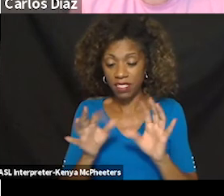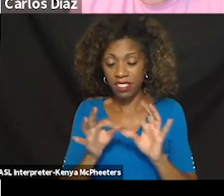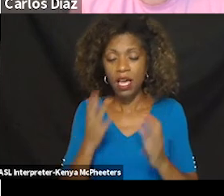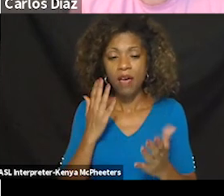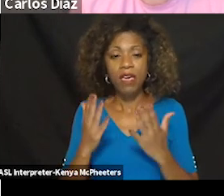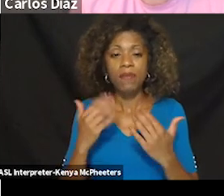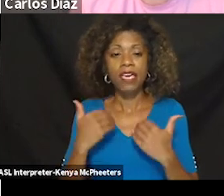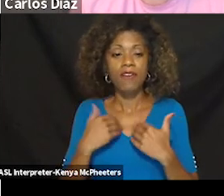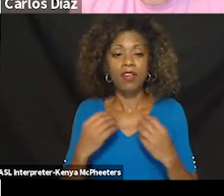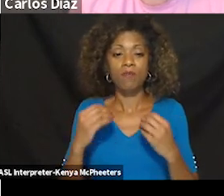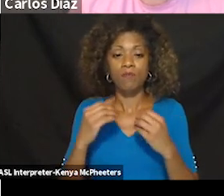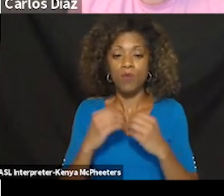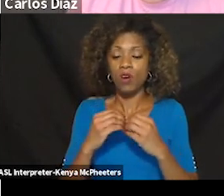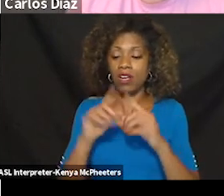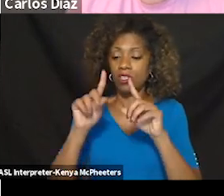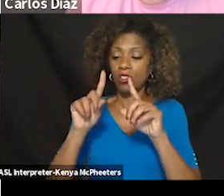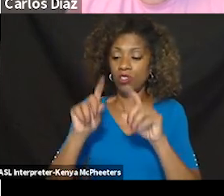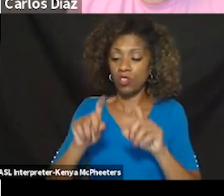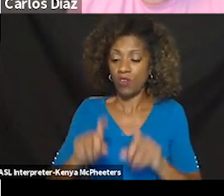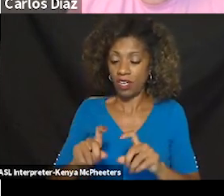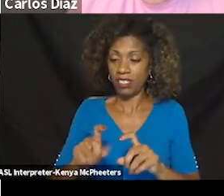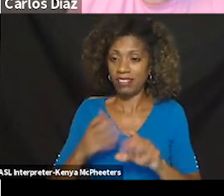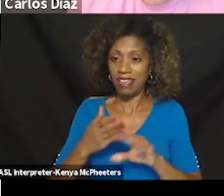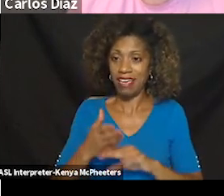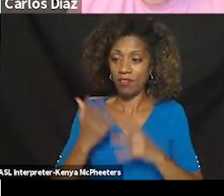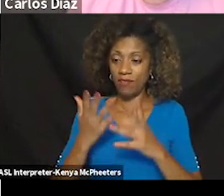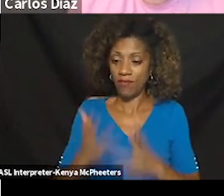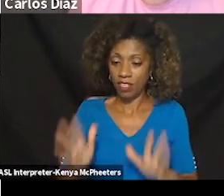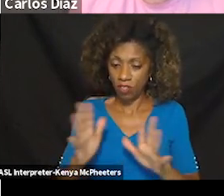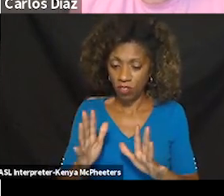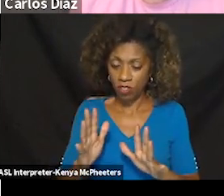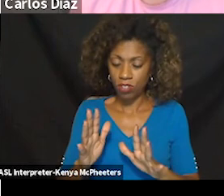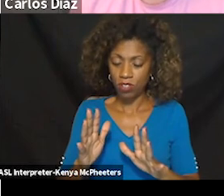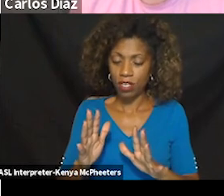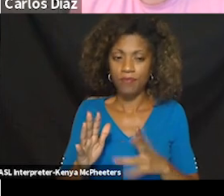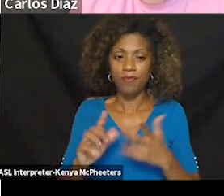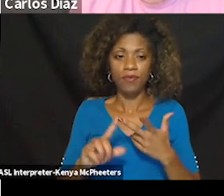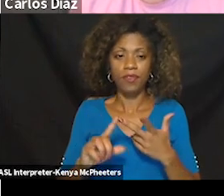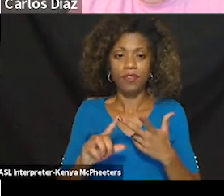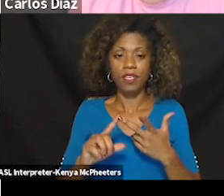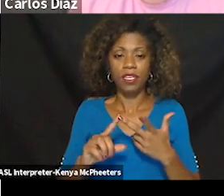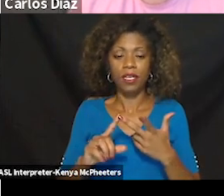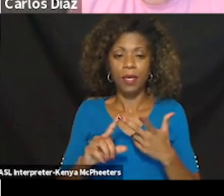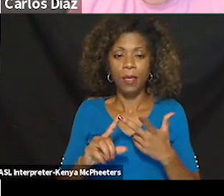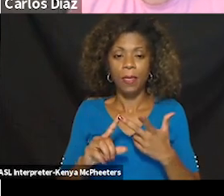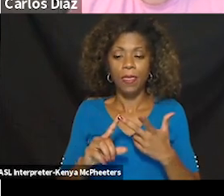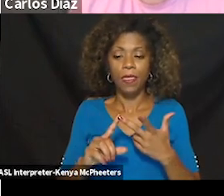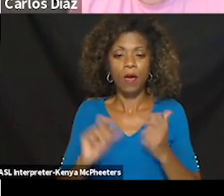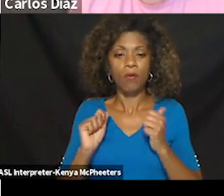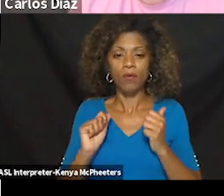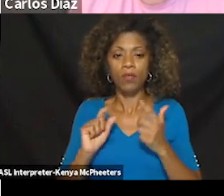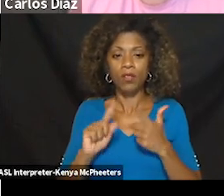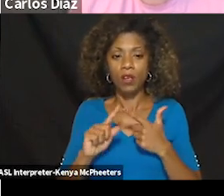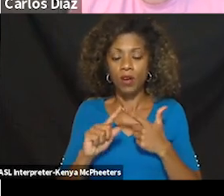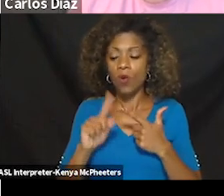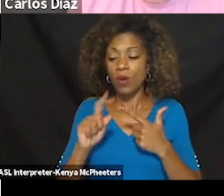about the topics that they want to be hearing from. And most importantly, is to listen and keep the pulse of what's going on in the news and recognize what's going to be